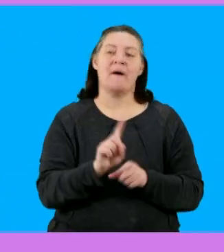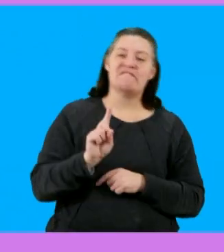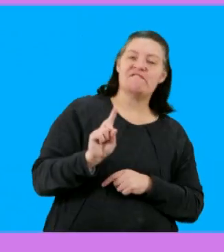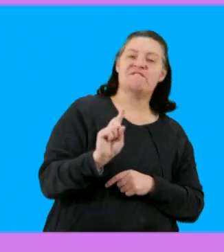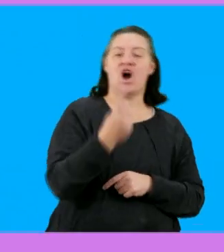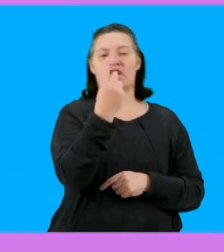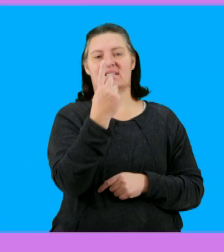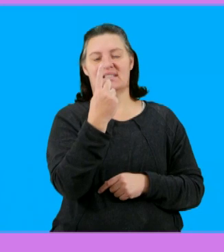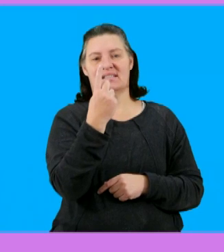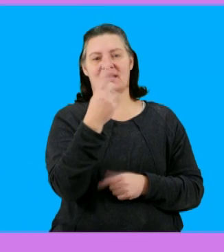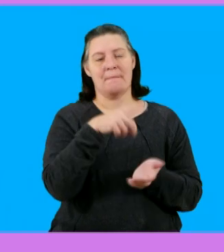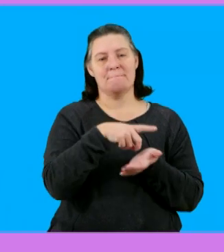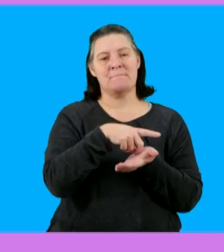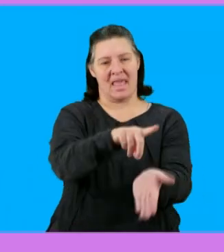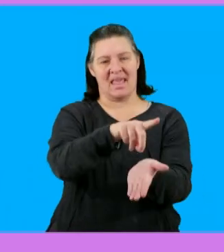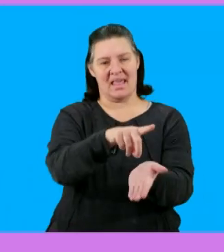a first